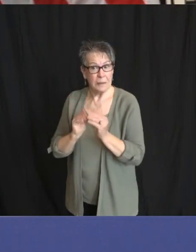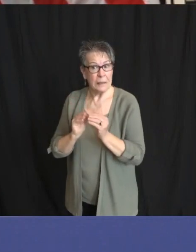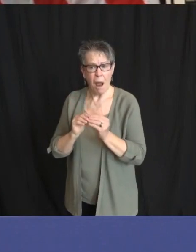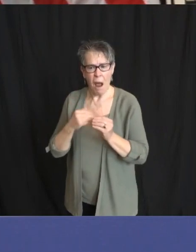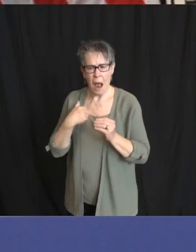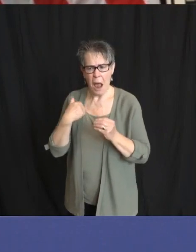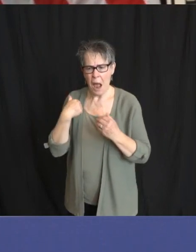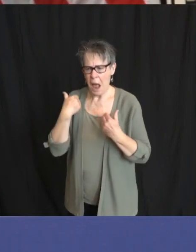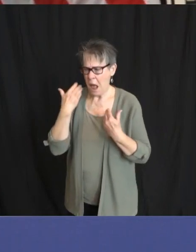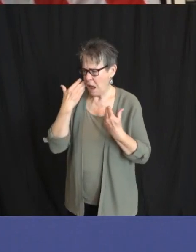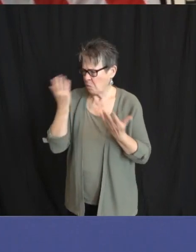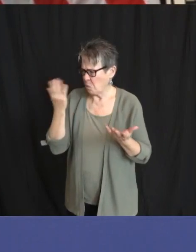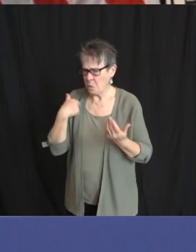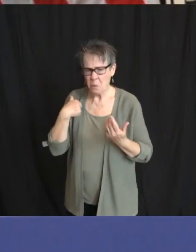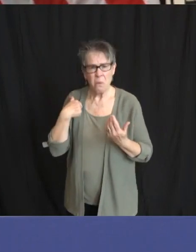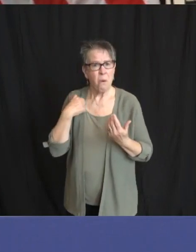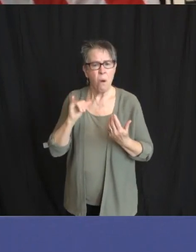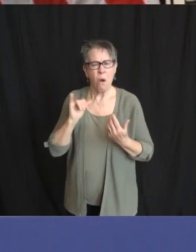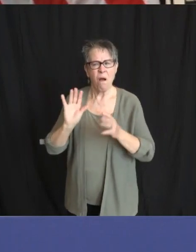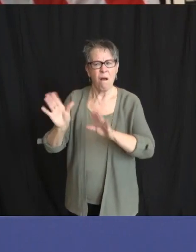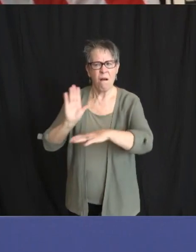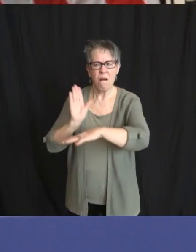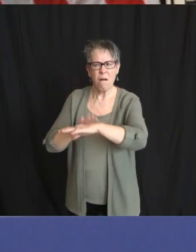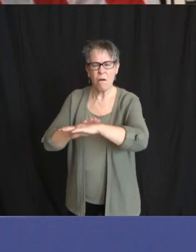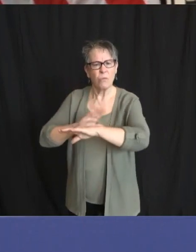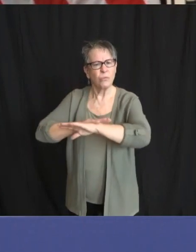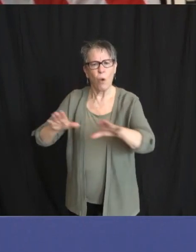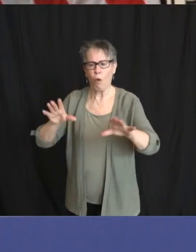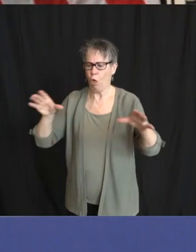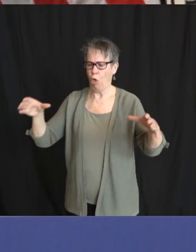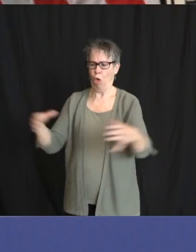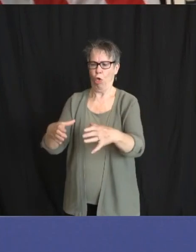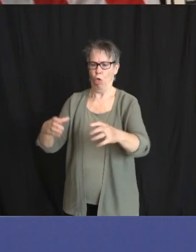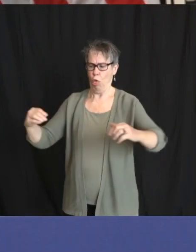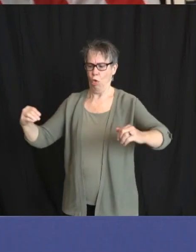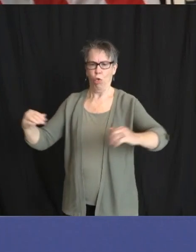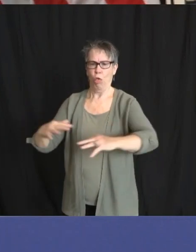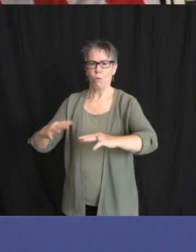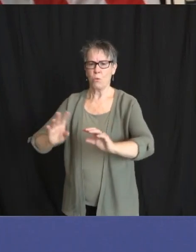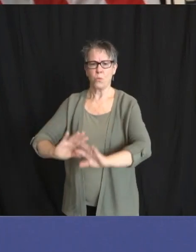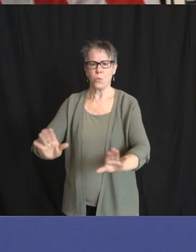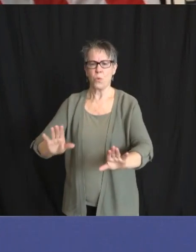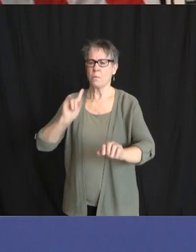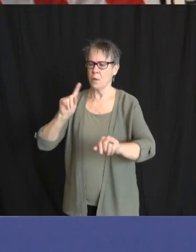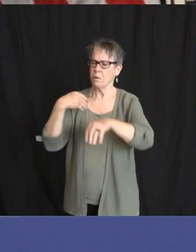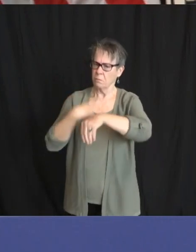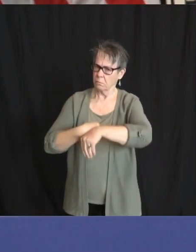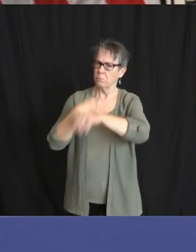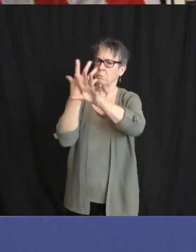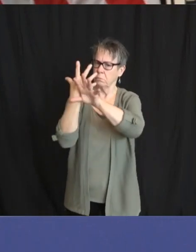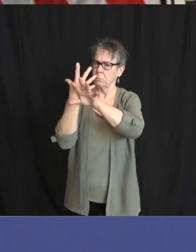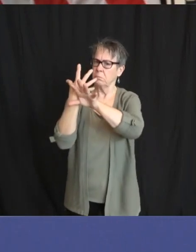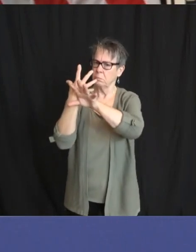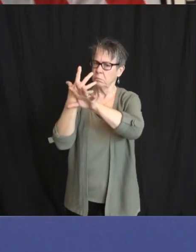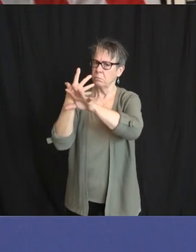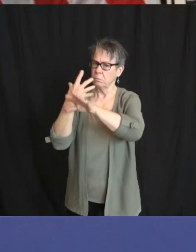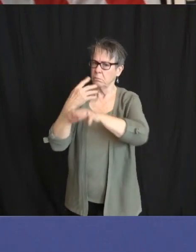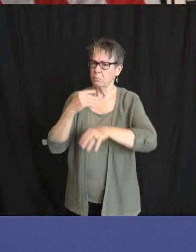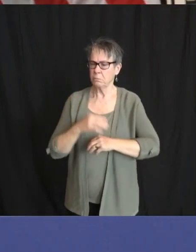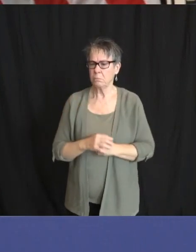ours. Folks should be meeting virtually. And again, if we see bad compliance and bad behavior at parks